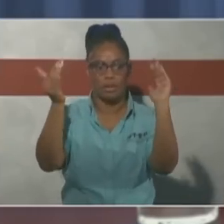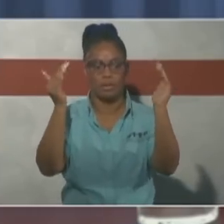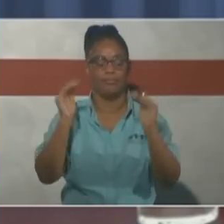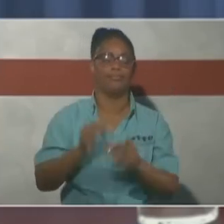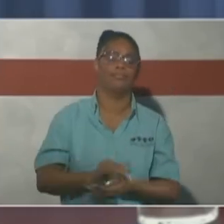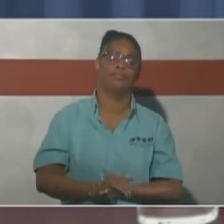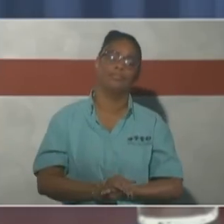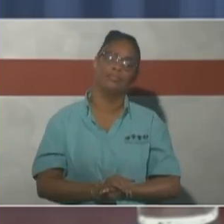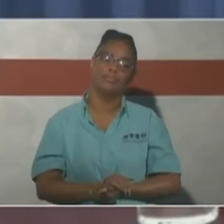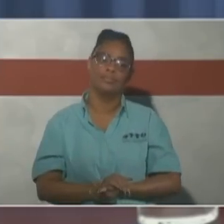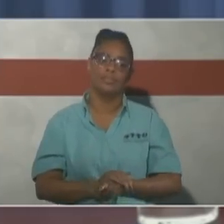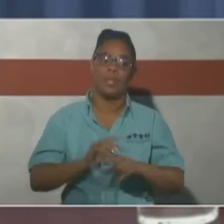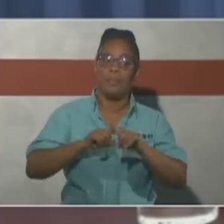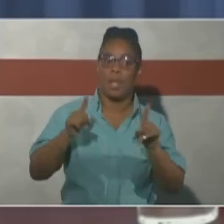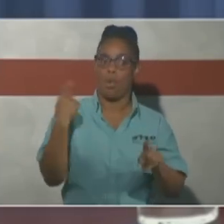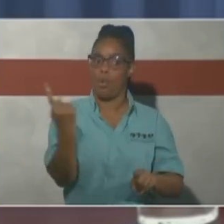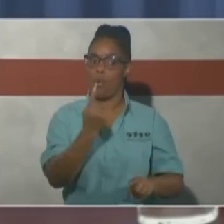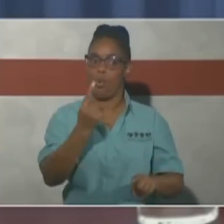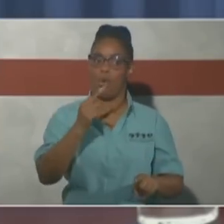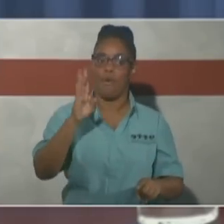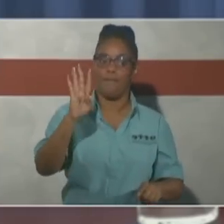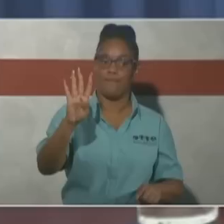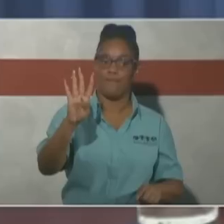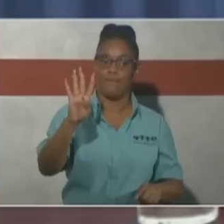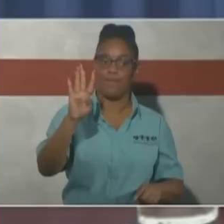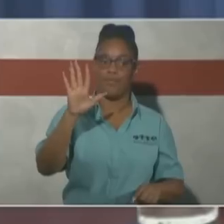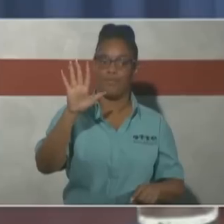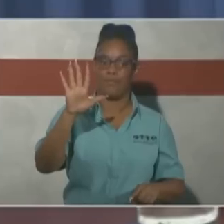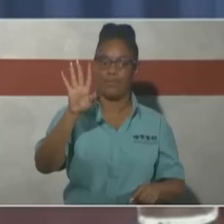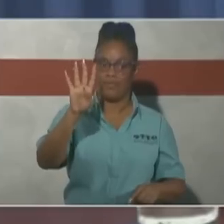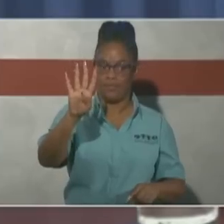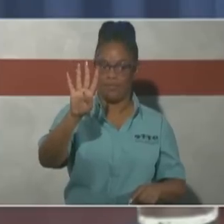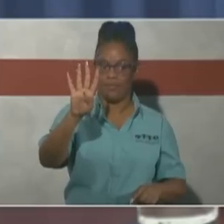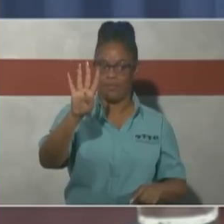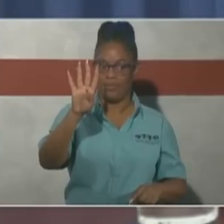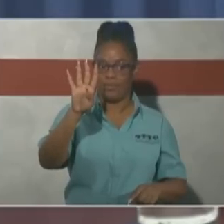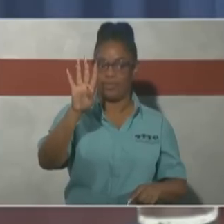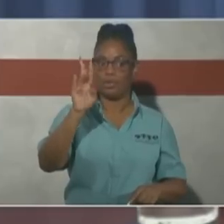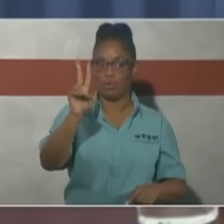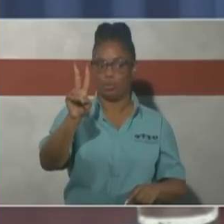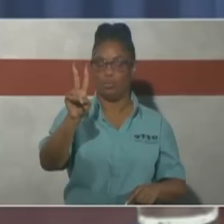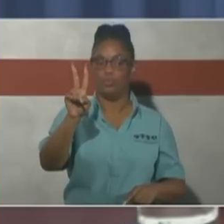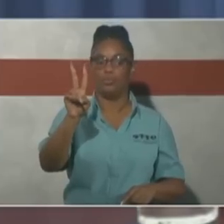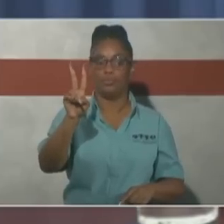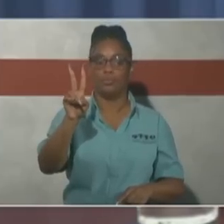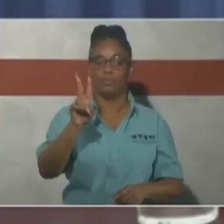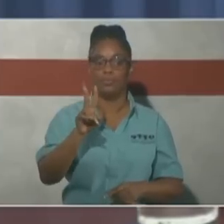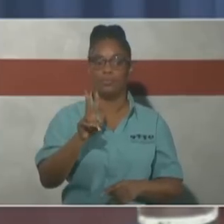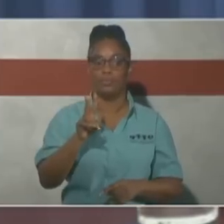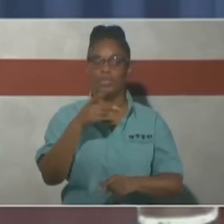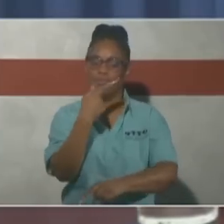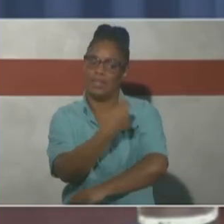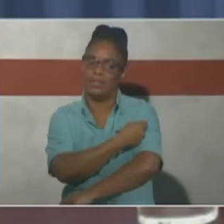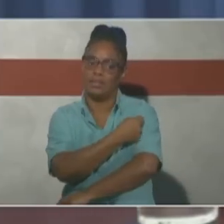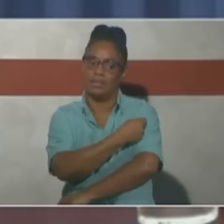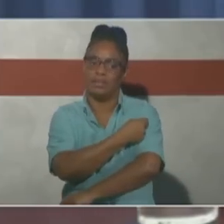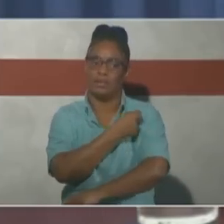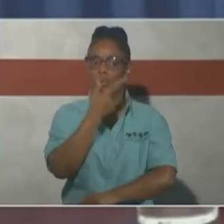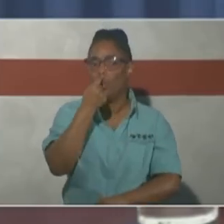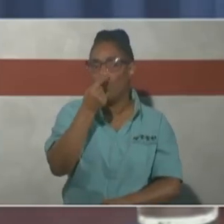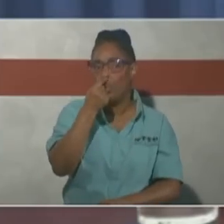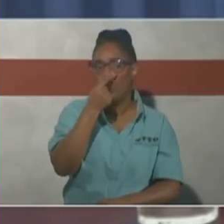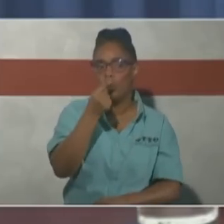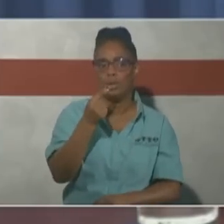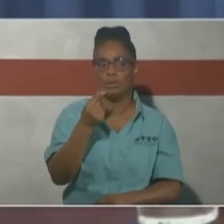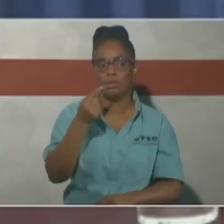just about 2 months, we have surpassed last season's flu drive, which is good. However, the disappointing news